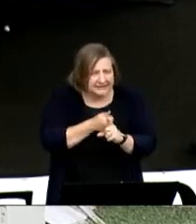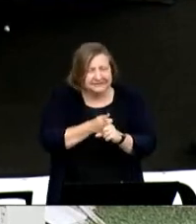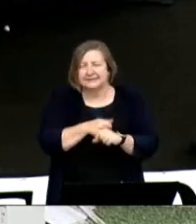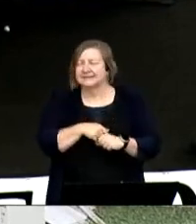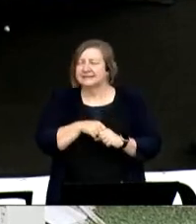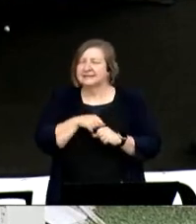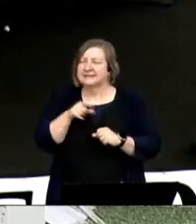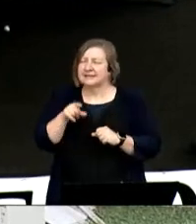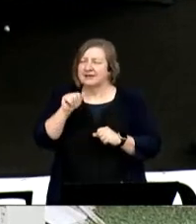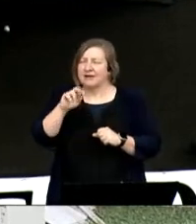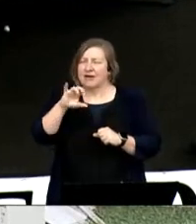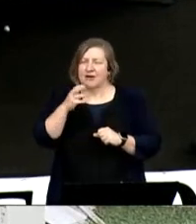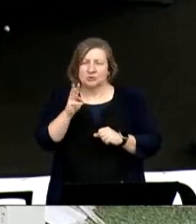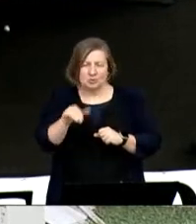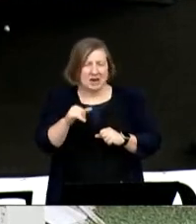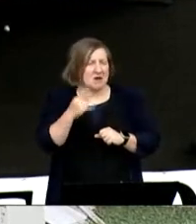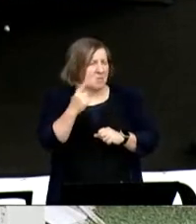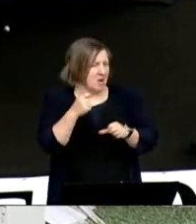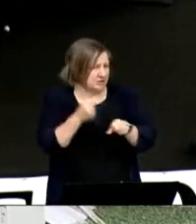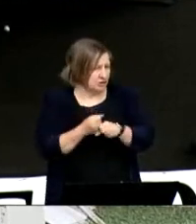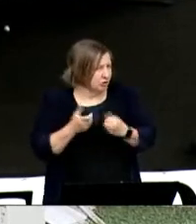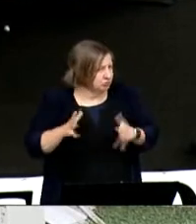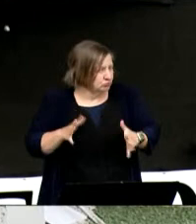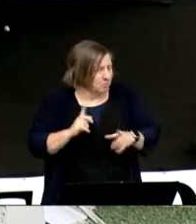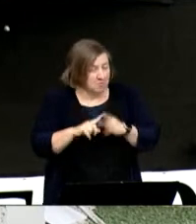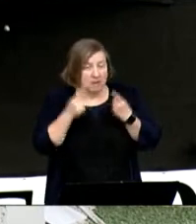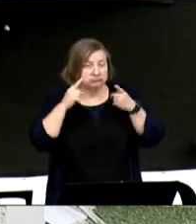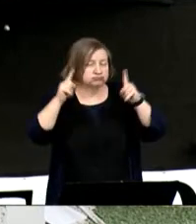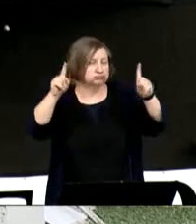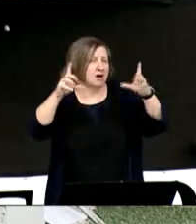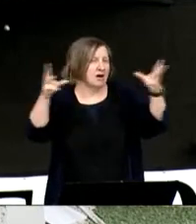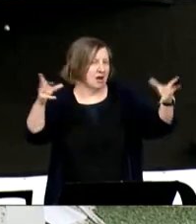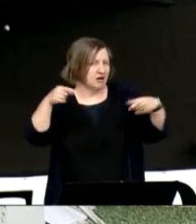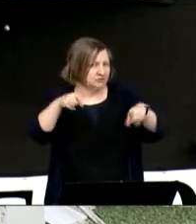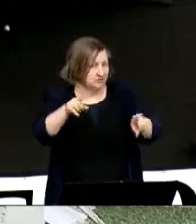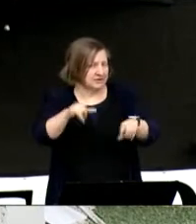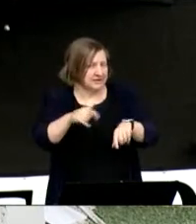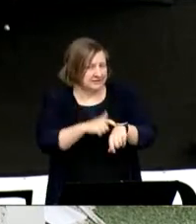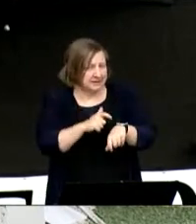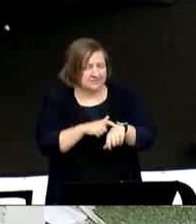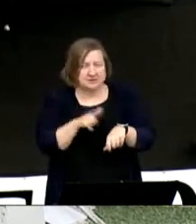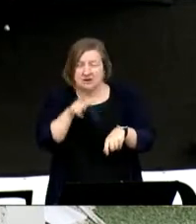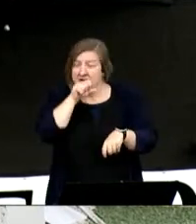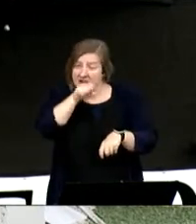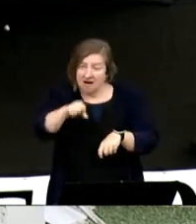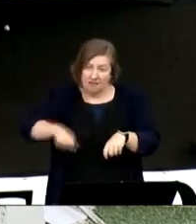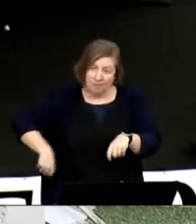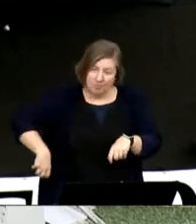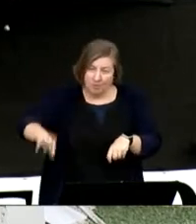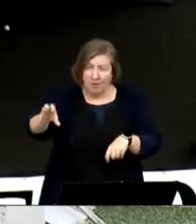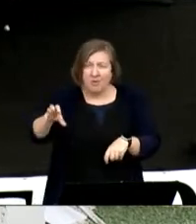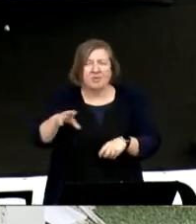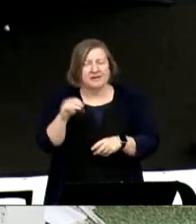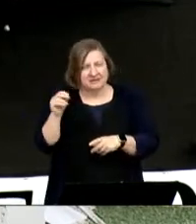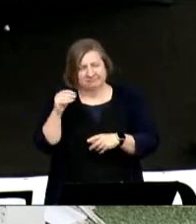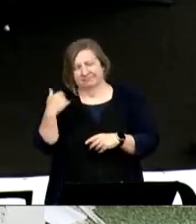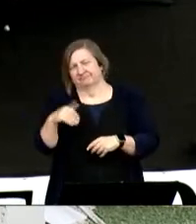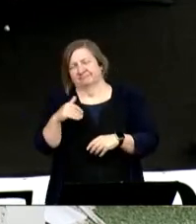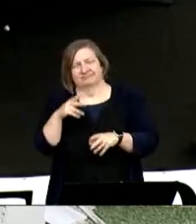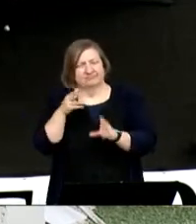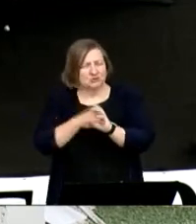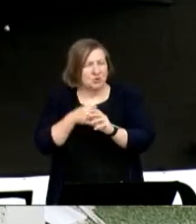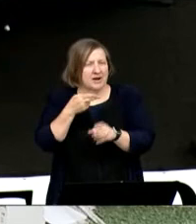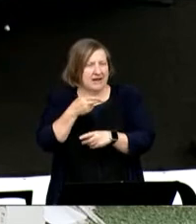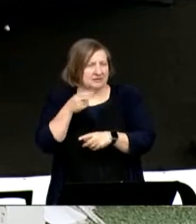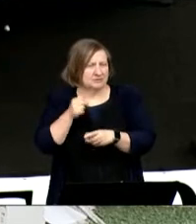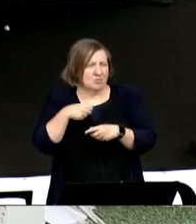She was only at Archway for 1 year, but accomplished a great deal in that time. She has a love of bowling and was even on her high school